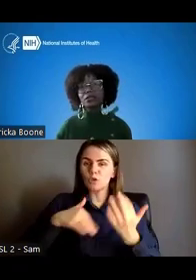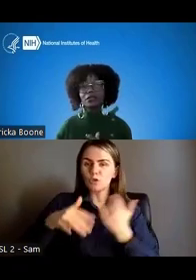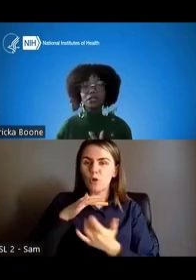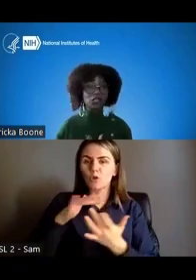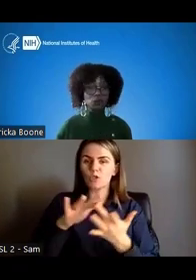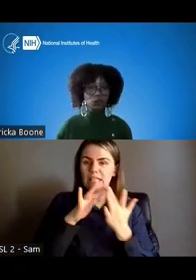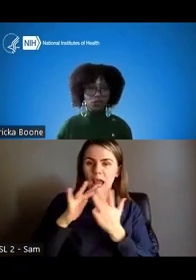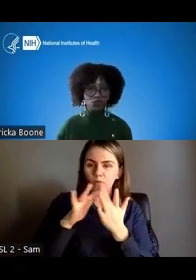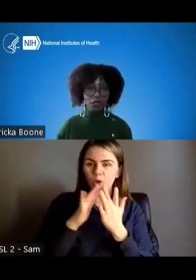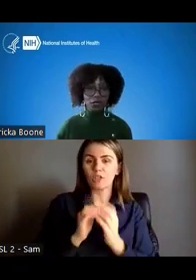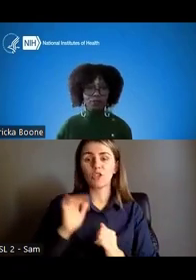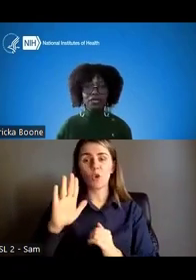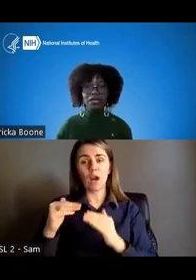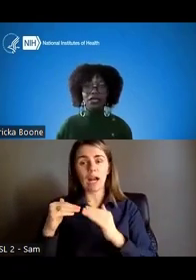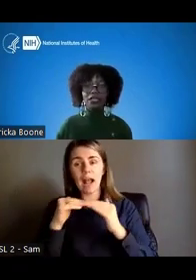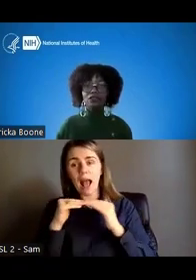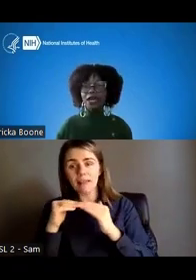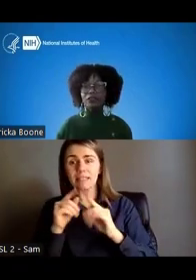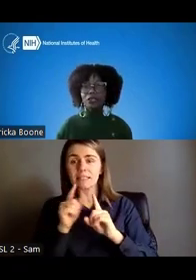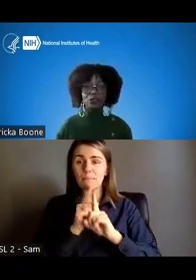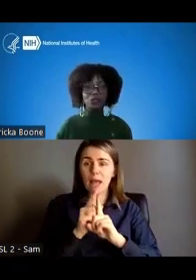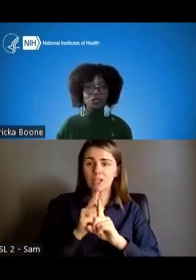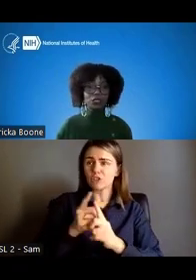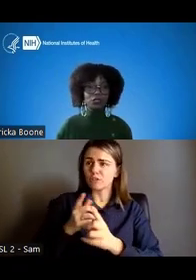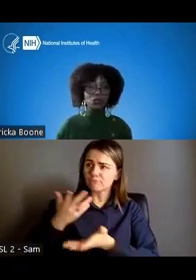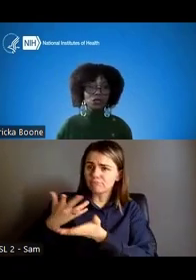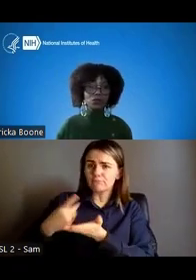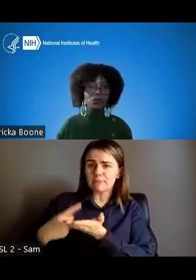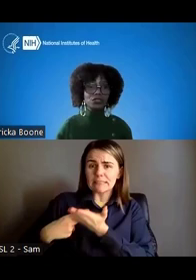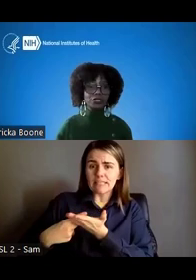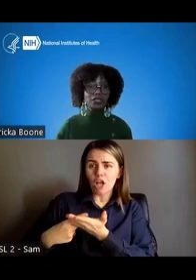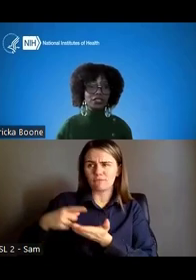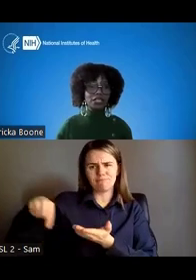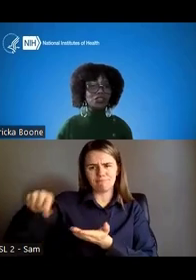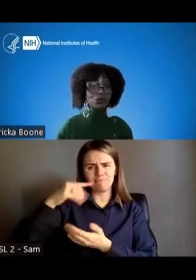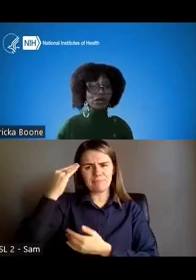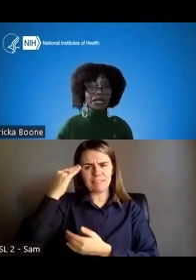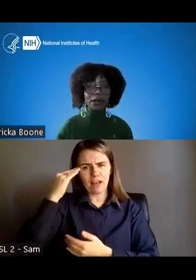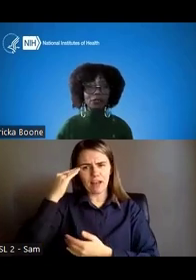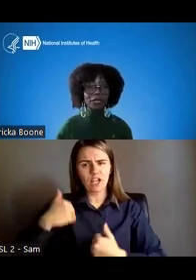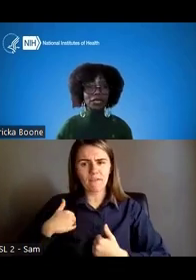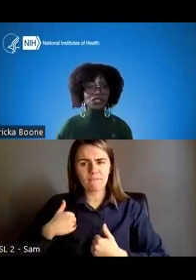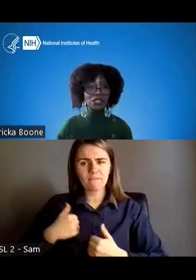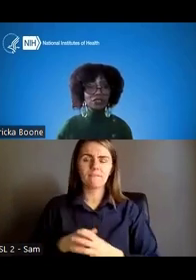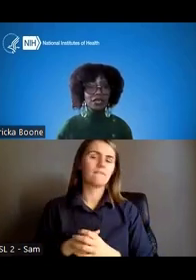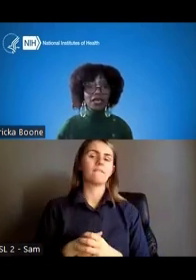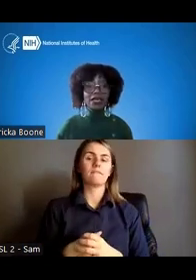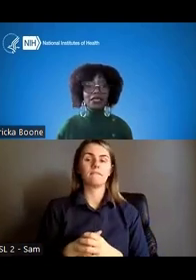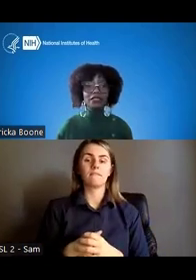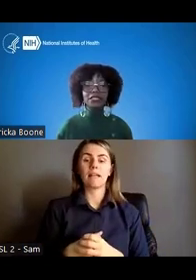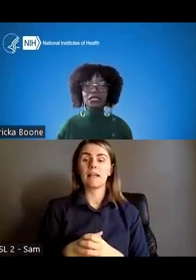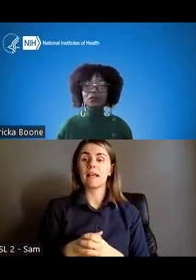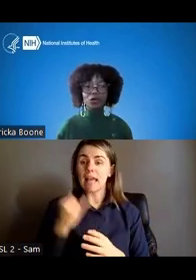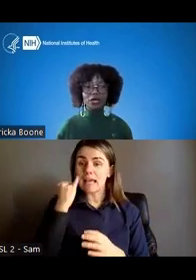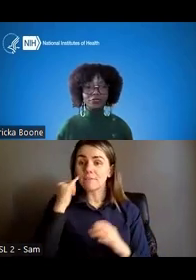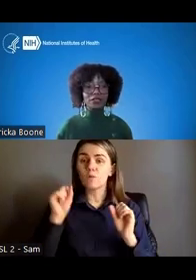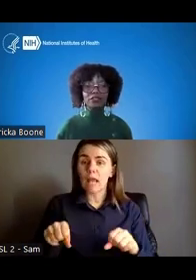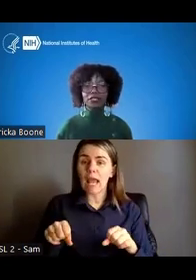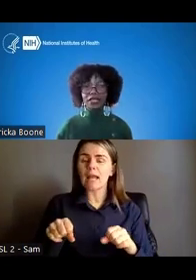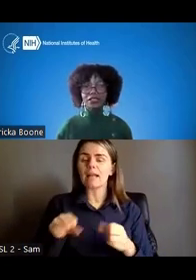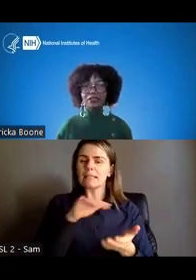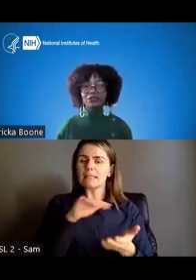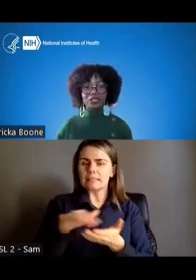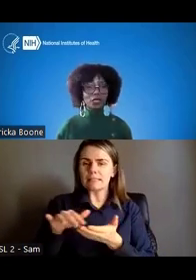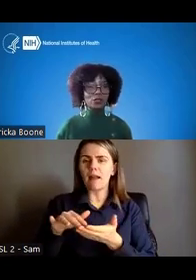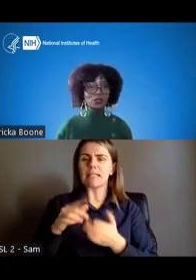colleagues because they're knowledgeable as well. If you have an opportunity to do so, study successful grant applications and keep abreast of